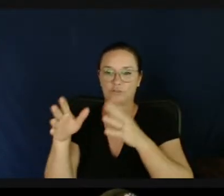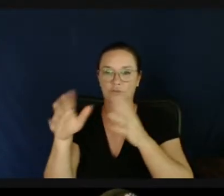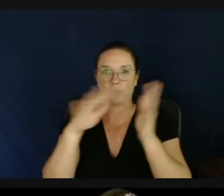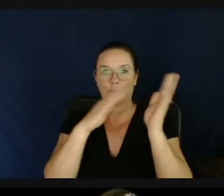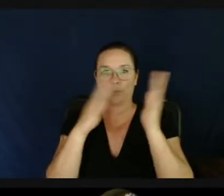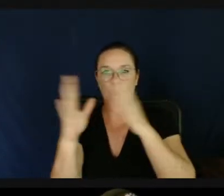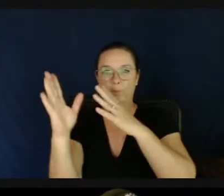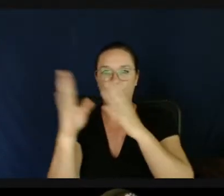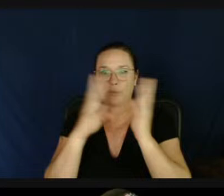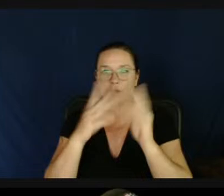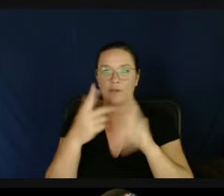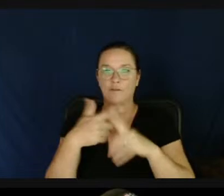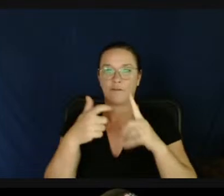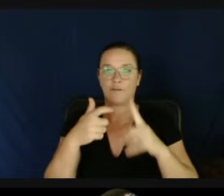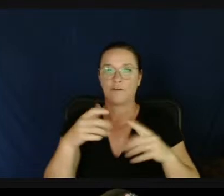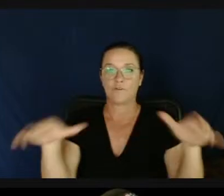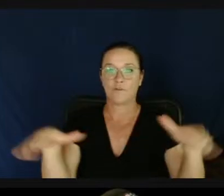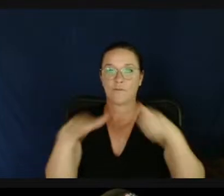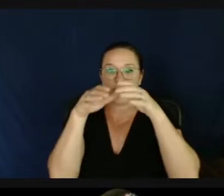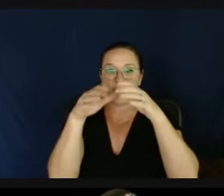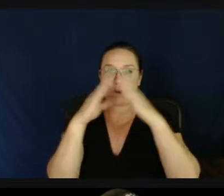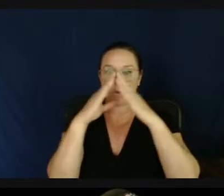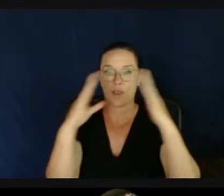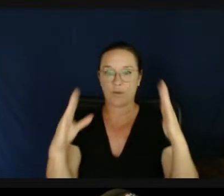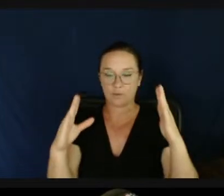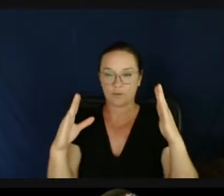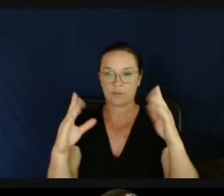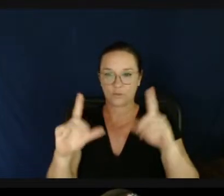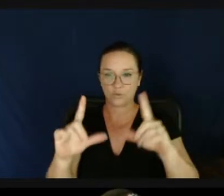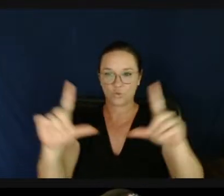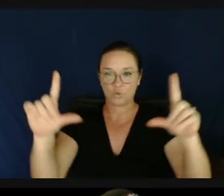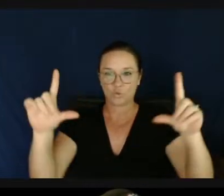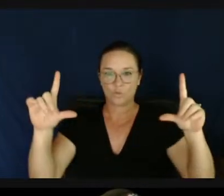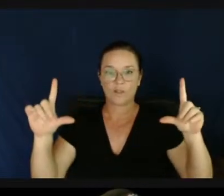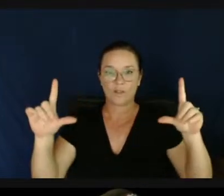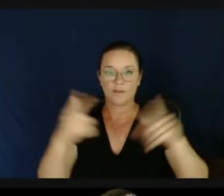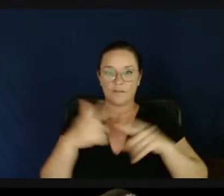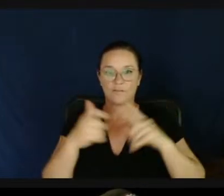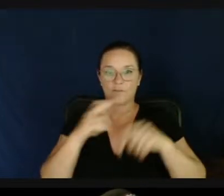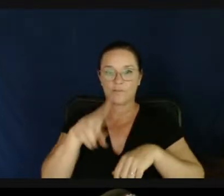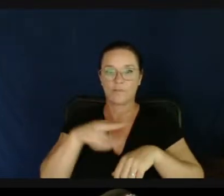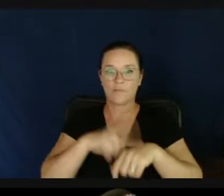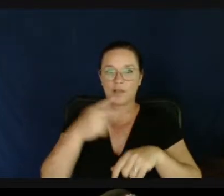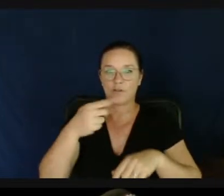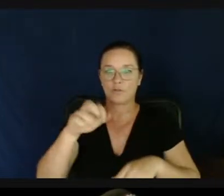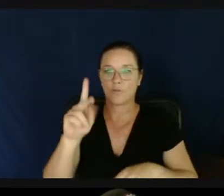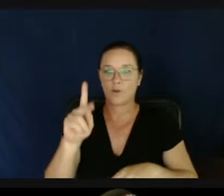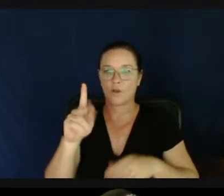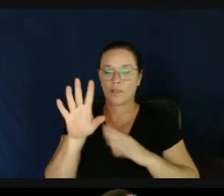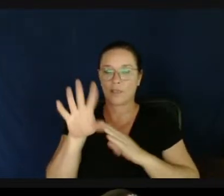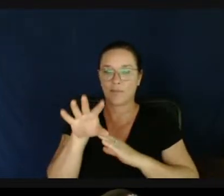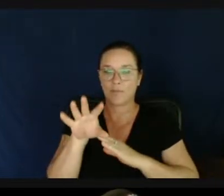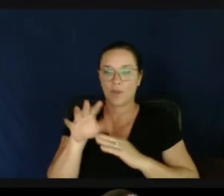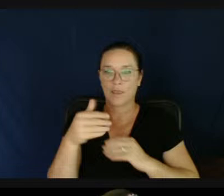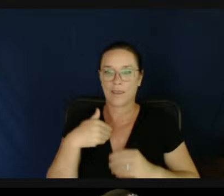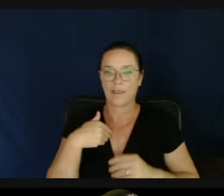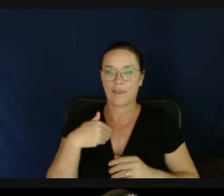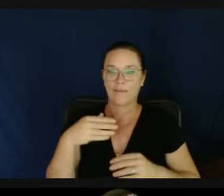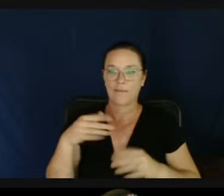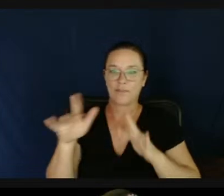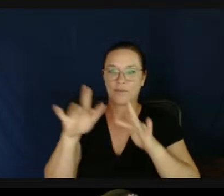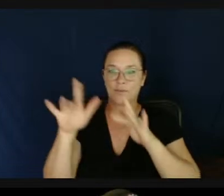From Volcano House, zoomed in view from the National Park camera. So there's our fuming